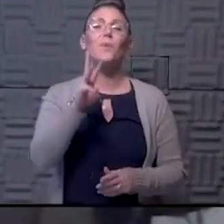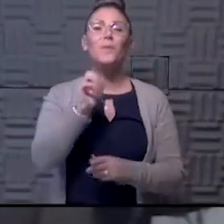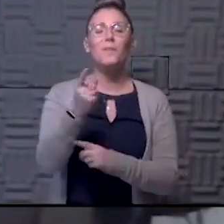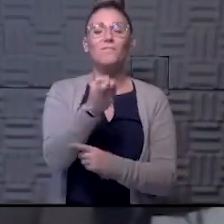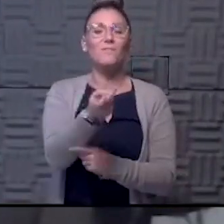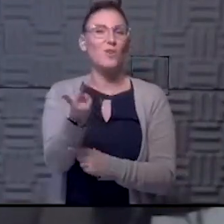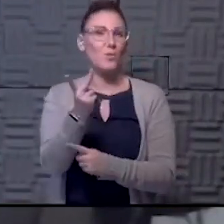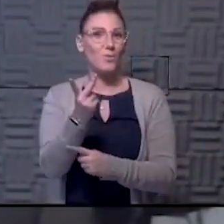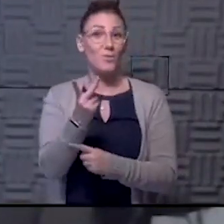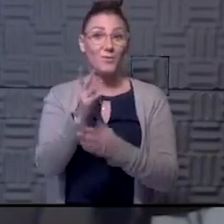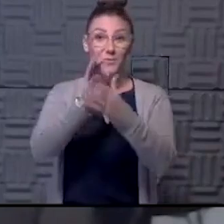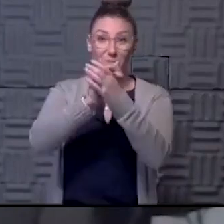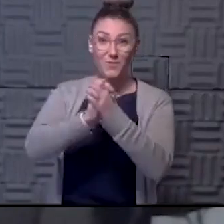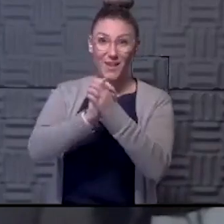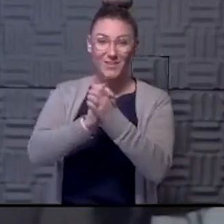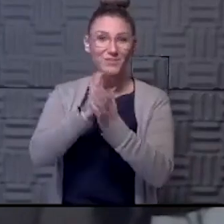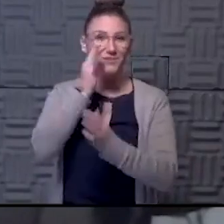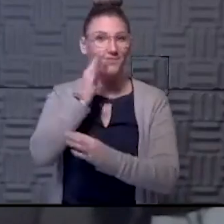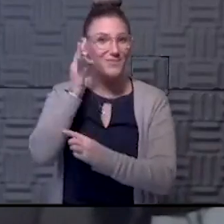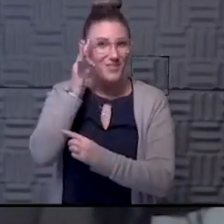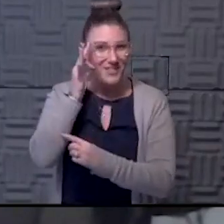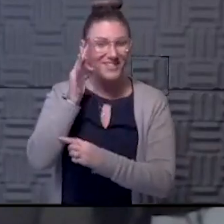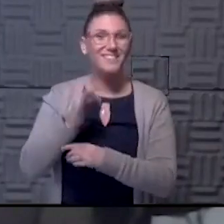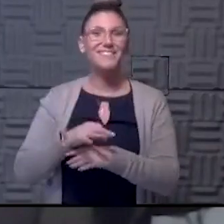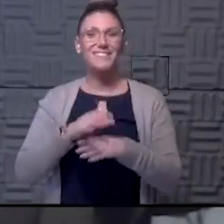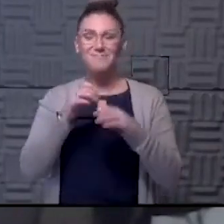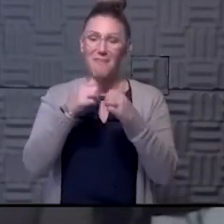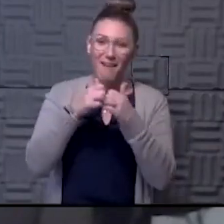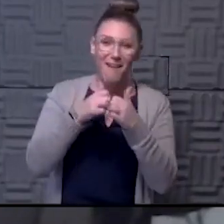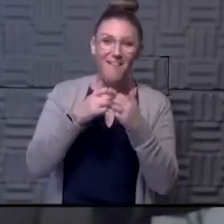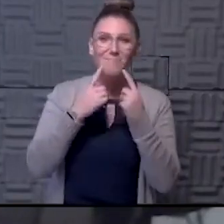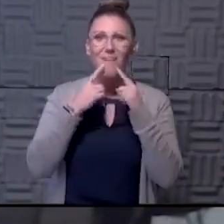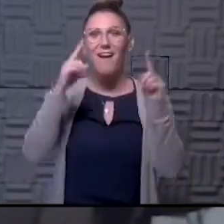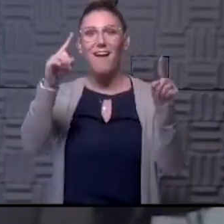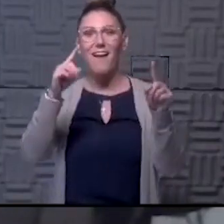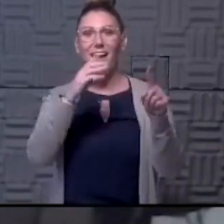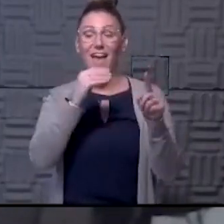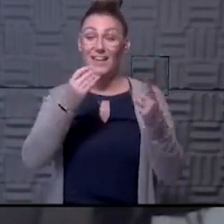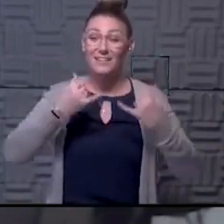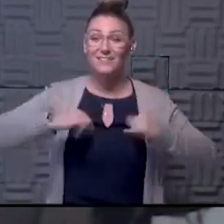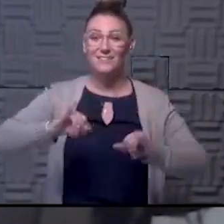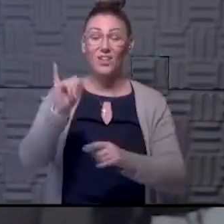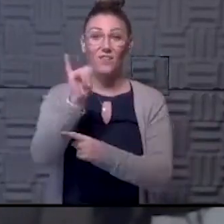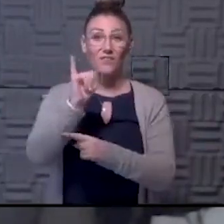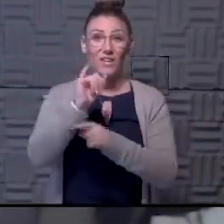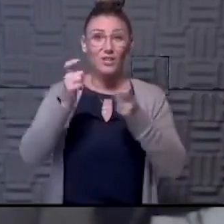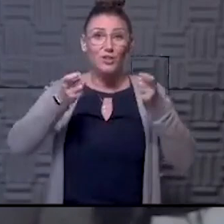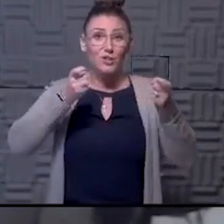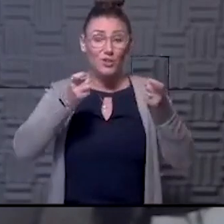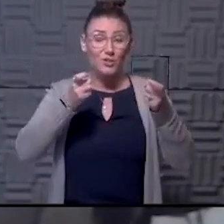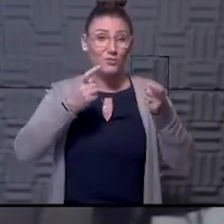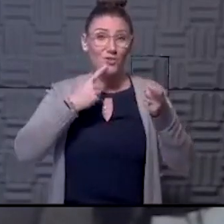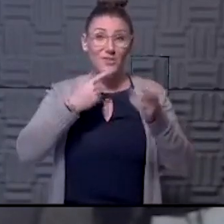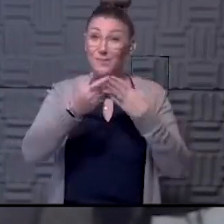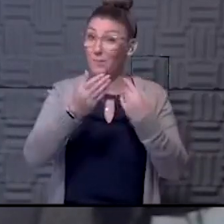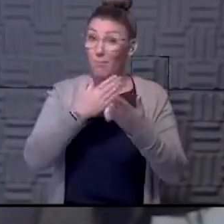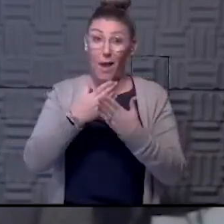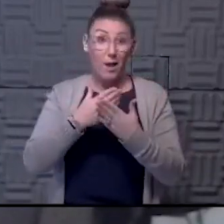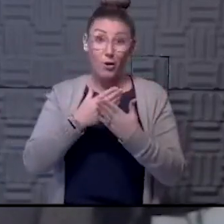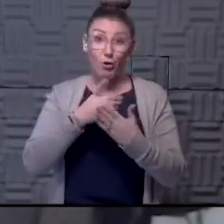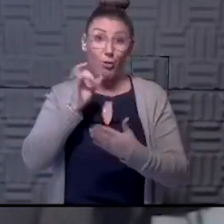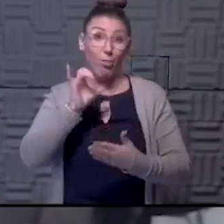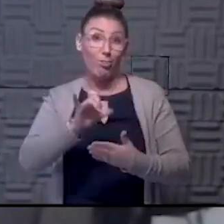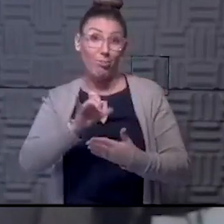things. Congratulations to the Chiefs, and the still infection control advice, despite that win, continues.